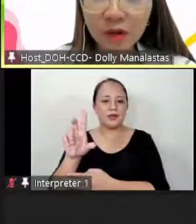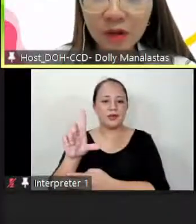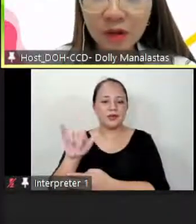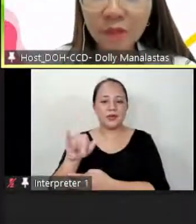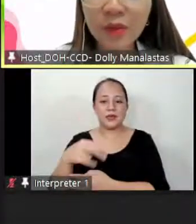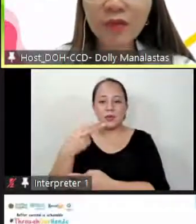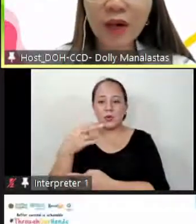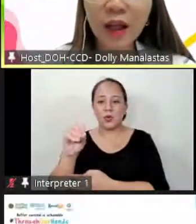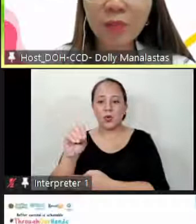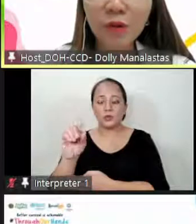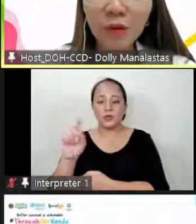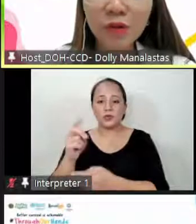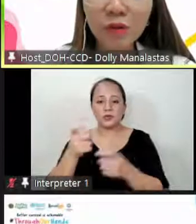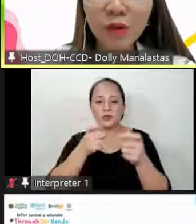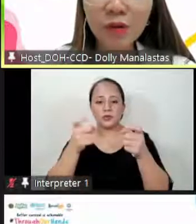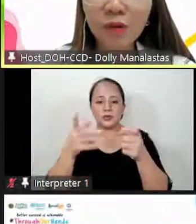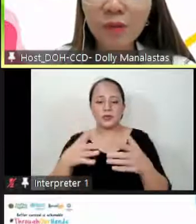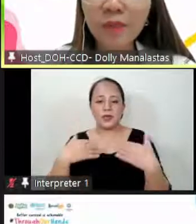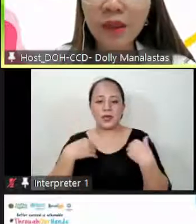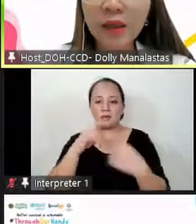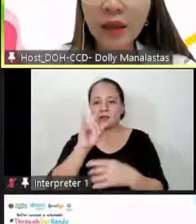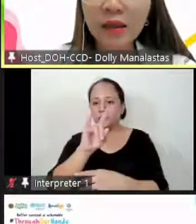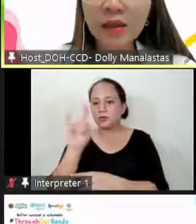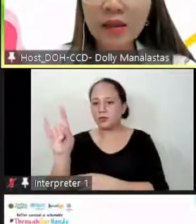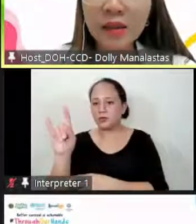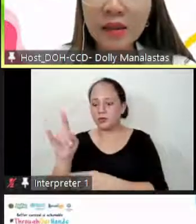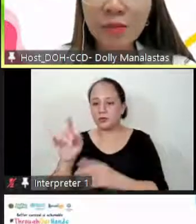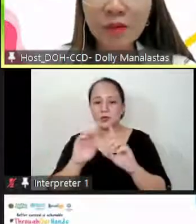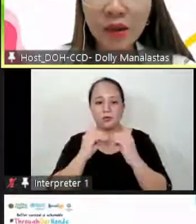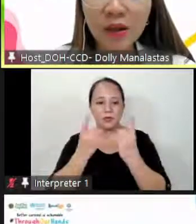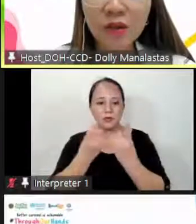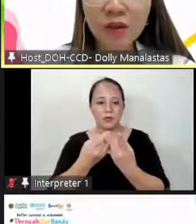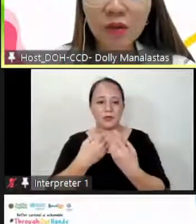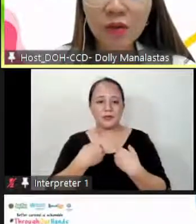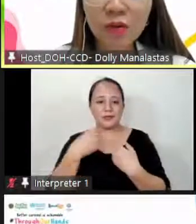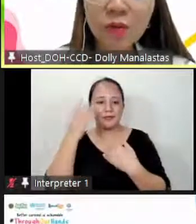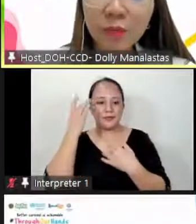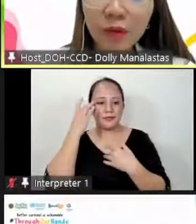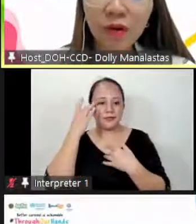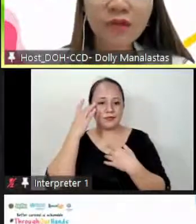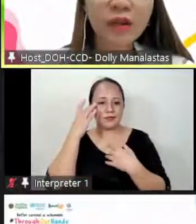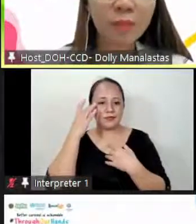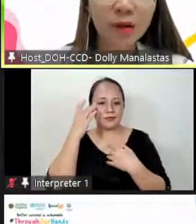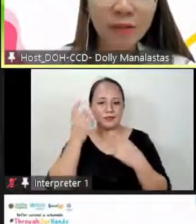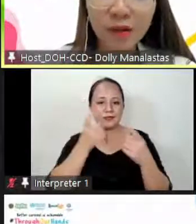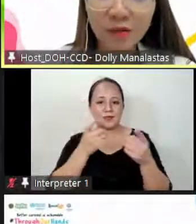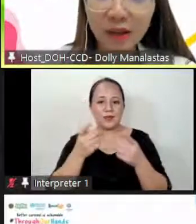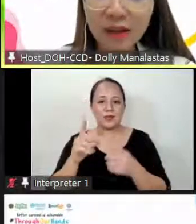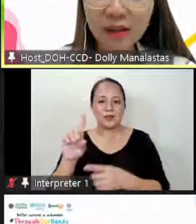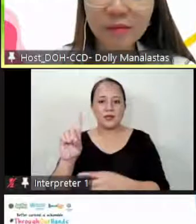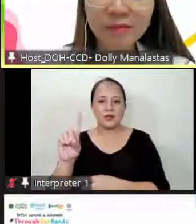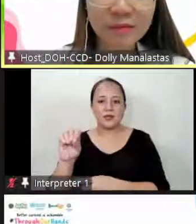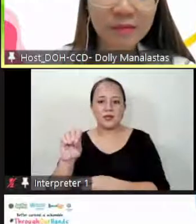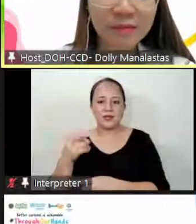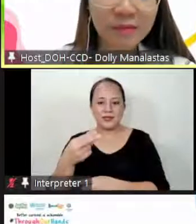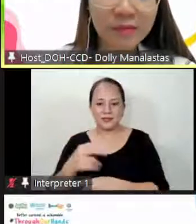the Director for Health Promotion Bureau and the Disease Prevention and Control Bureau of the Department of